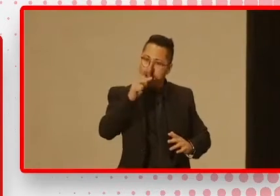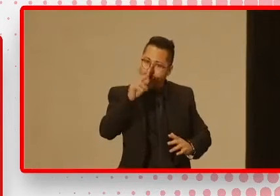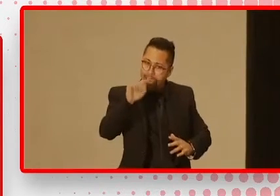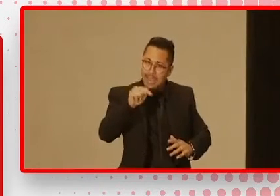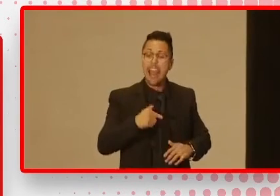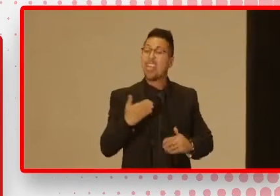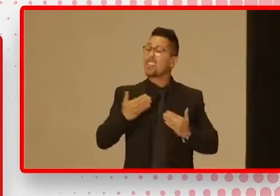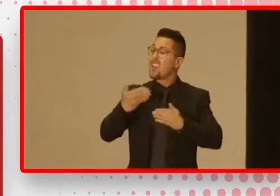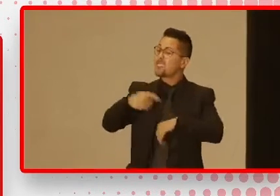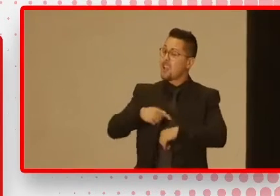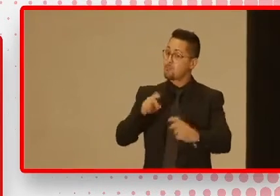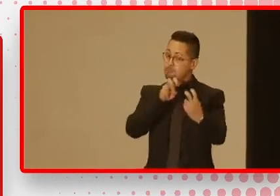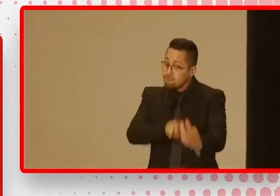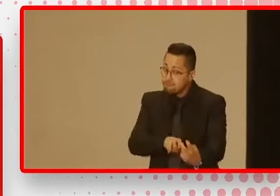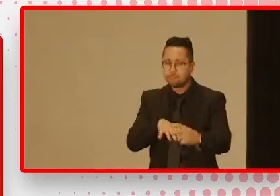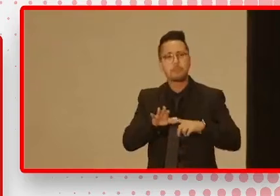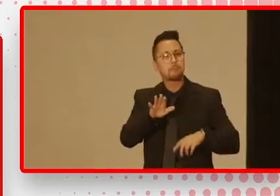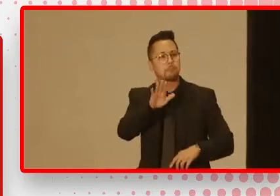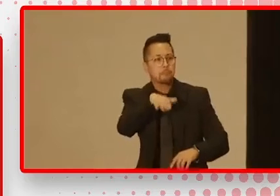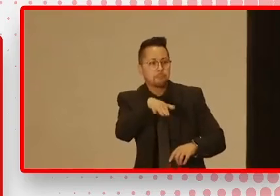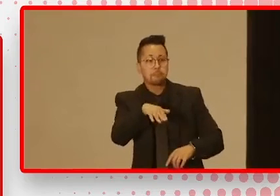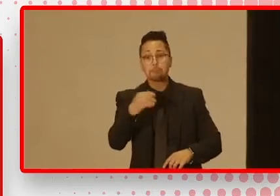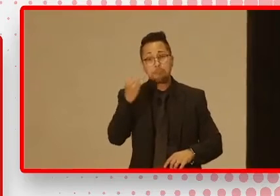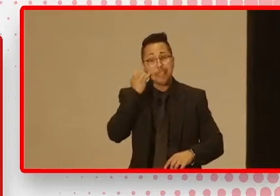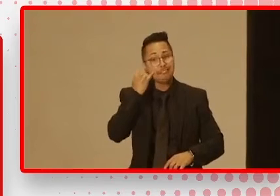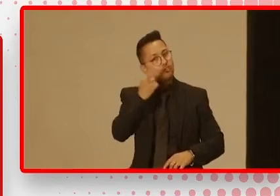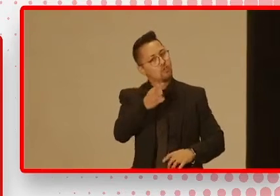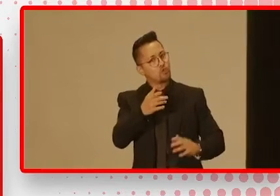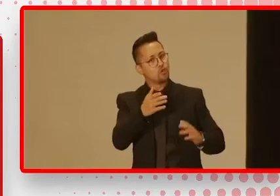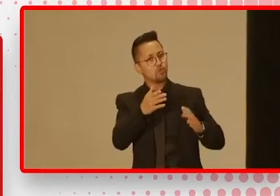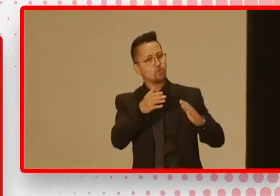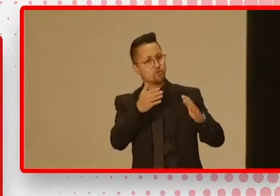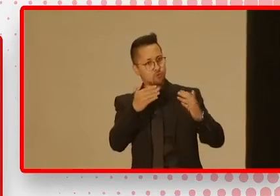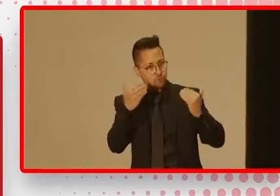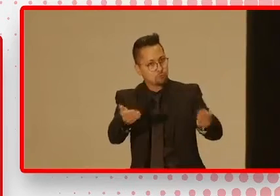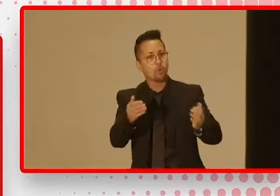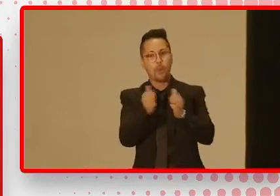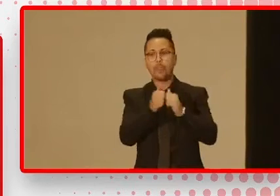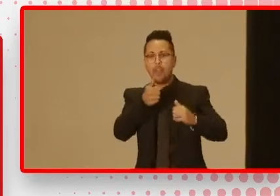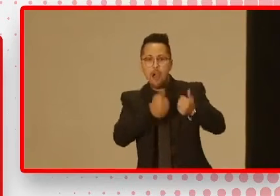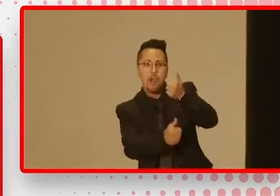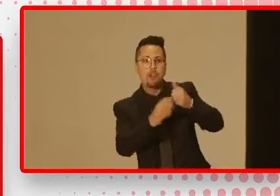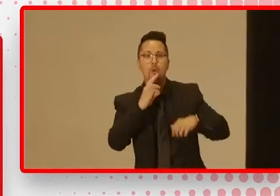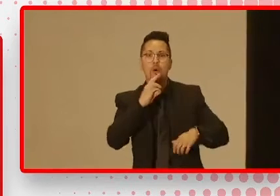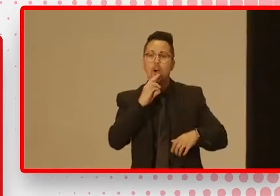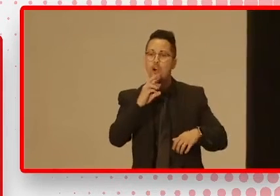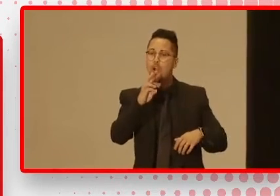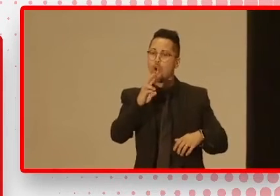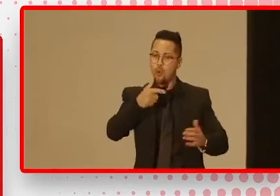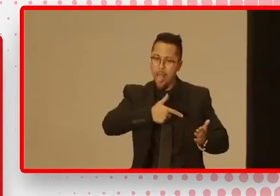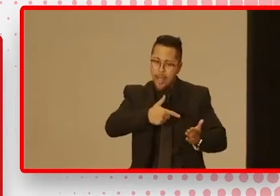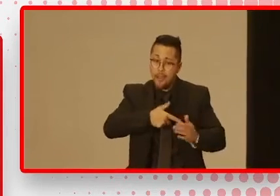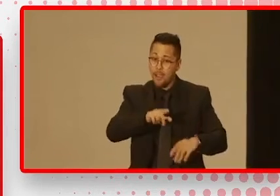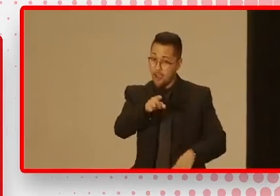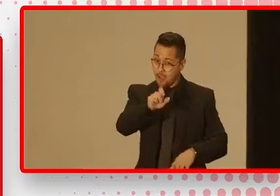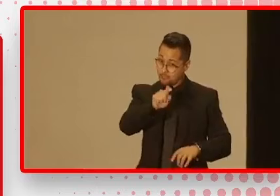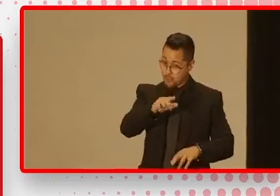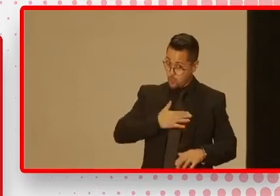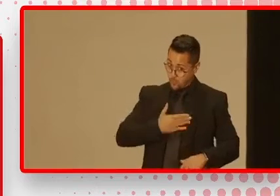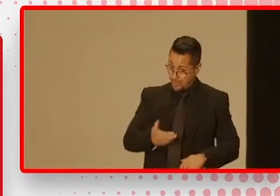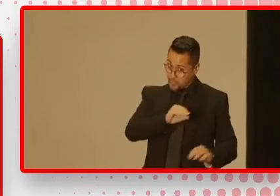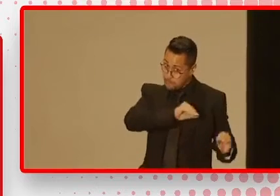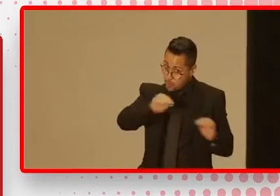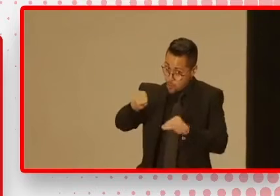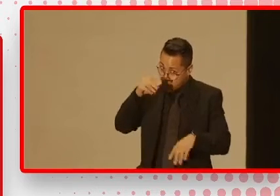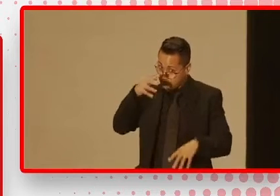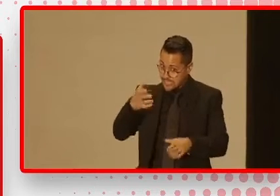I was like, so if you pursue underwater welding, are you prepared to move to get a job? And he